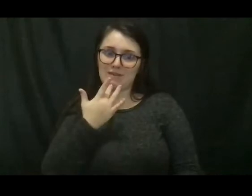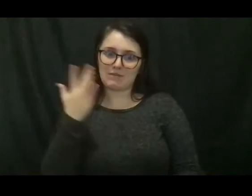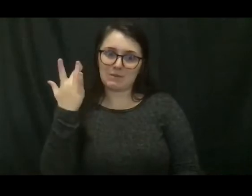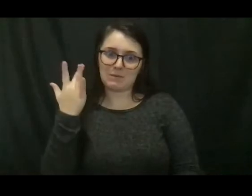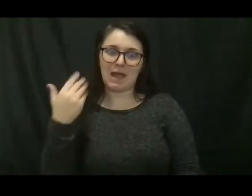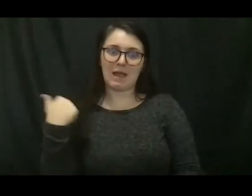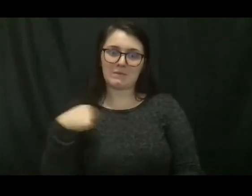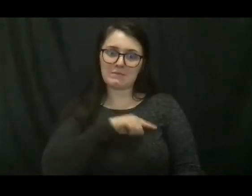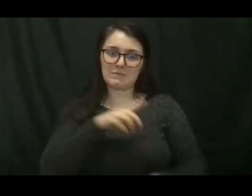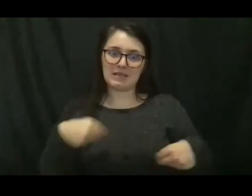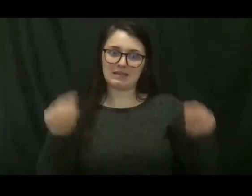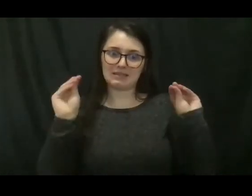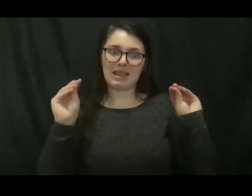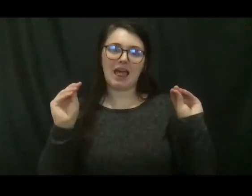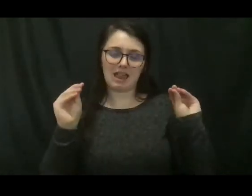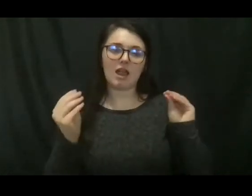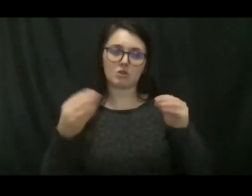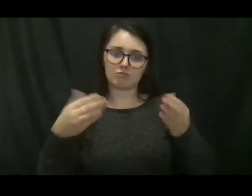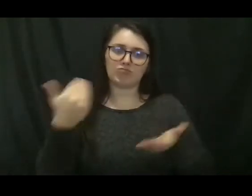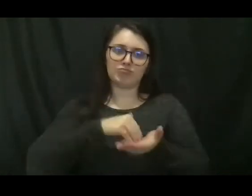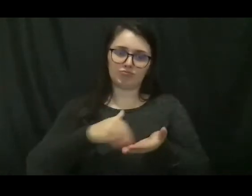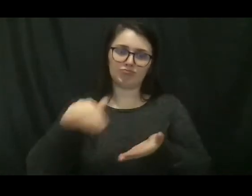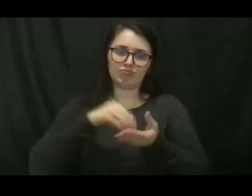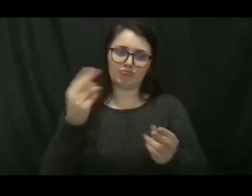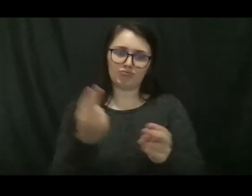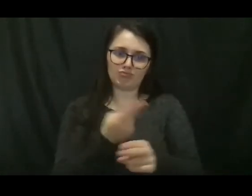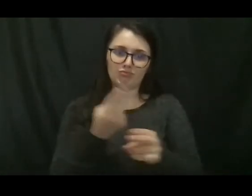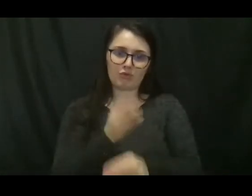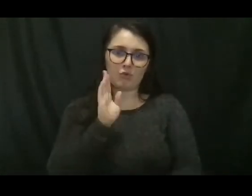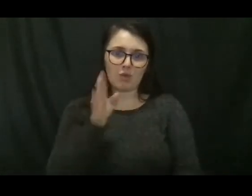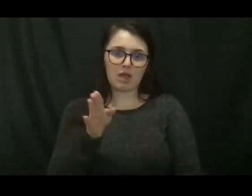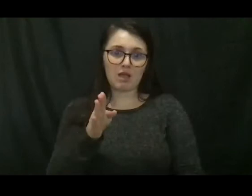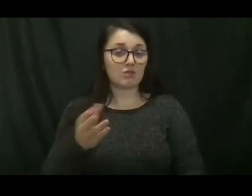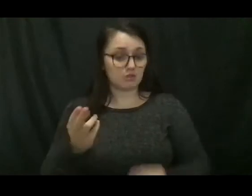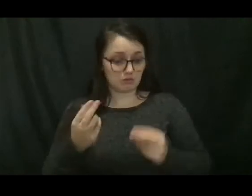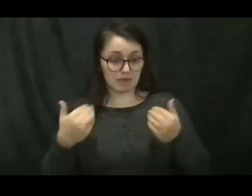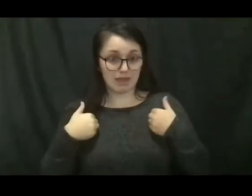we sell is going to be reused. So reuse what you have or pass it on to others.